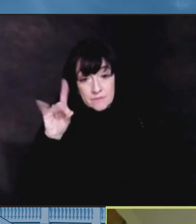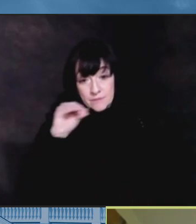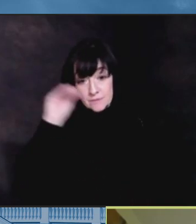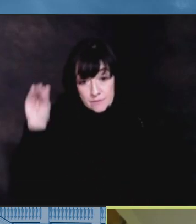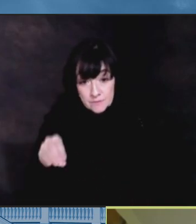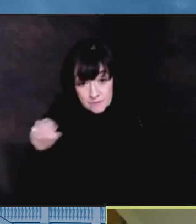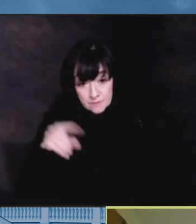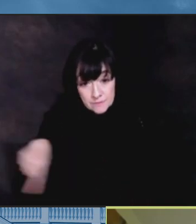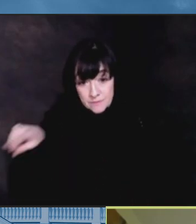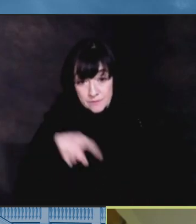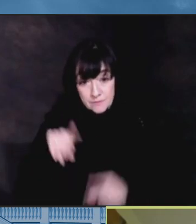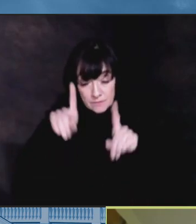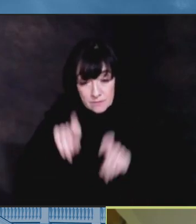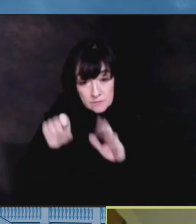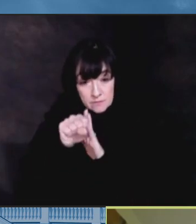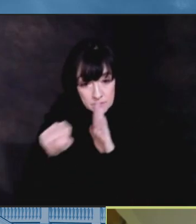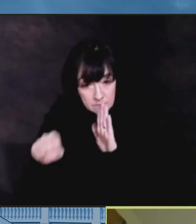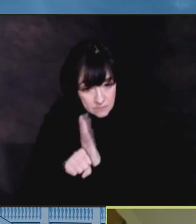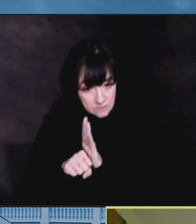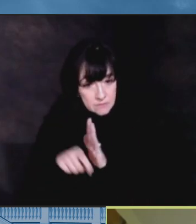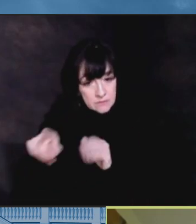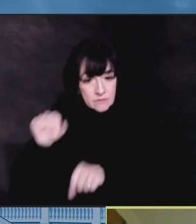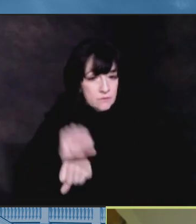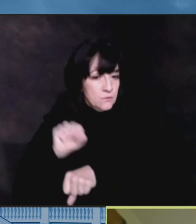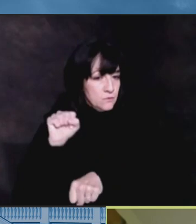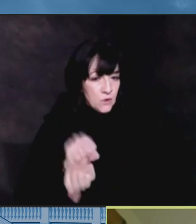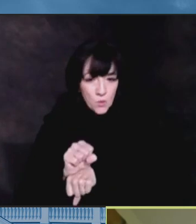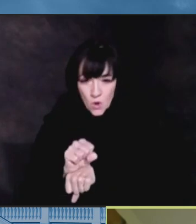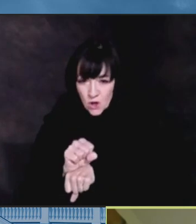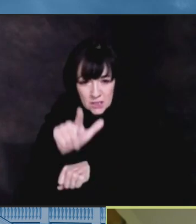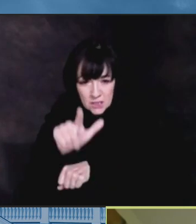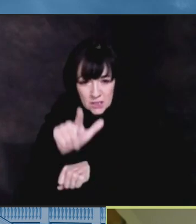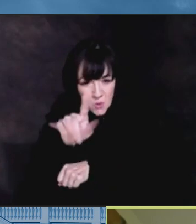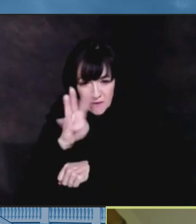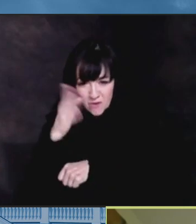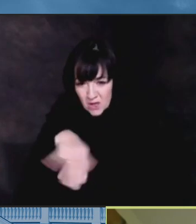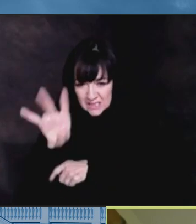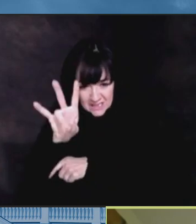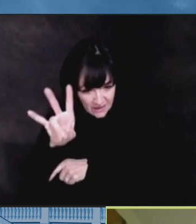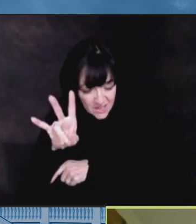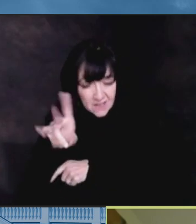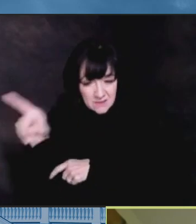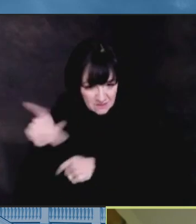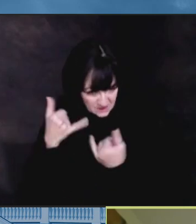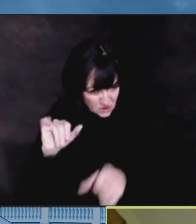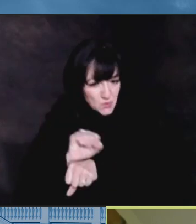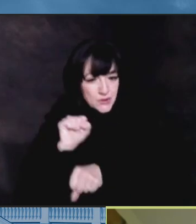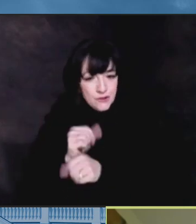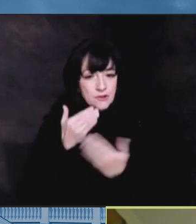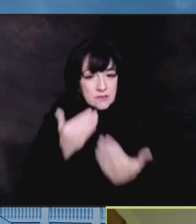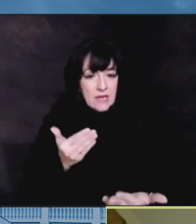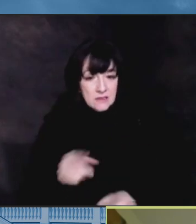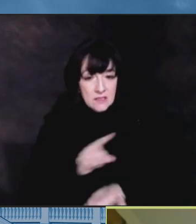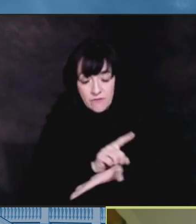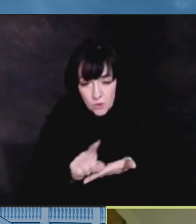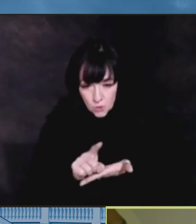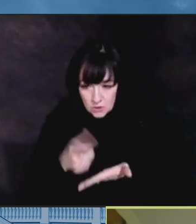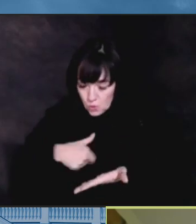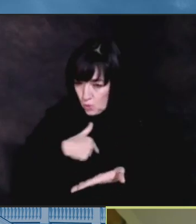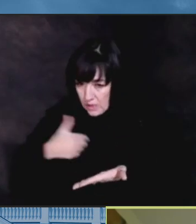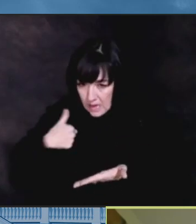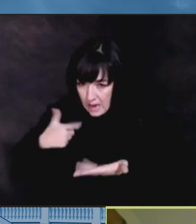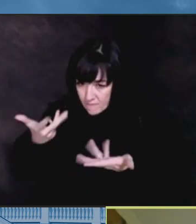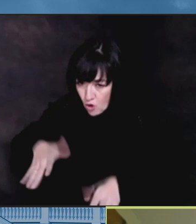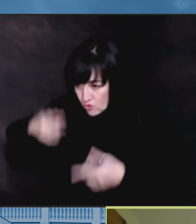working 24/7, holiday or not holiday. They have people working all Thanksgiving weekend. So we do have that agreement with them. It's